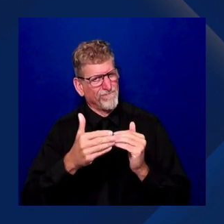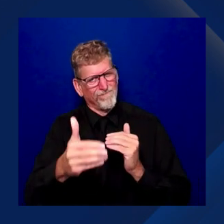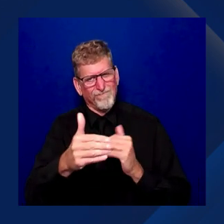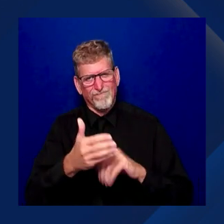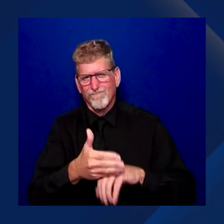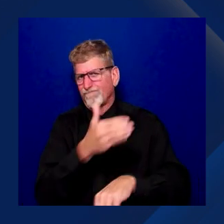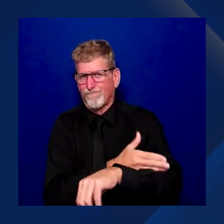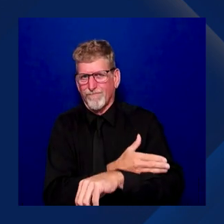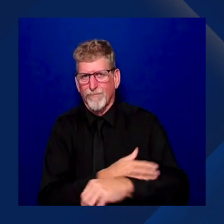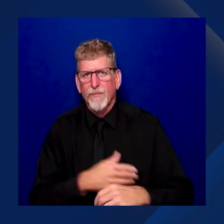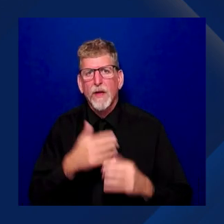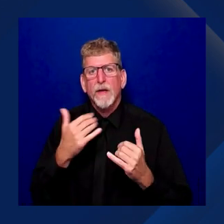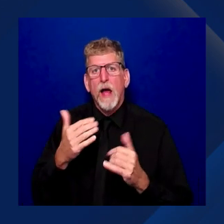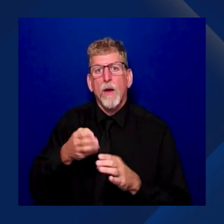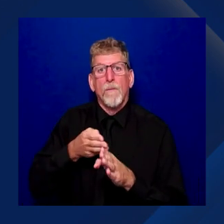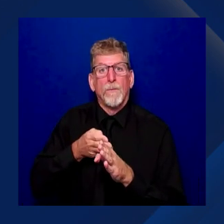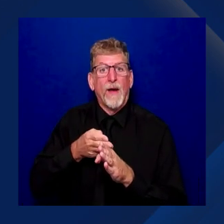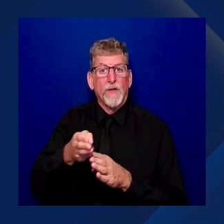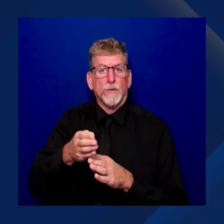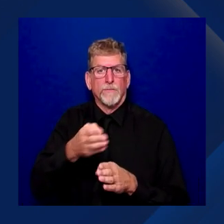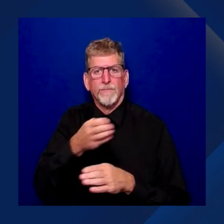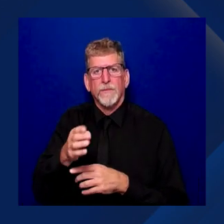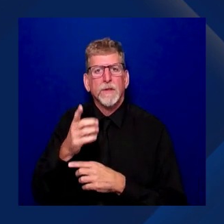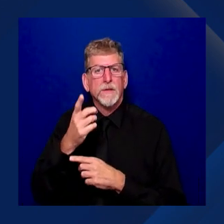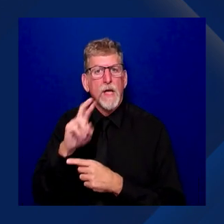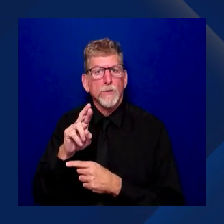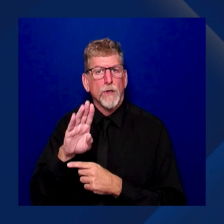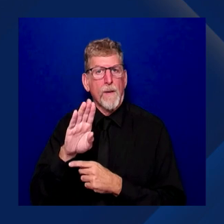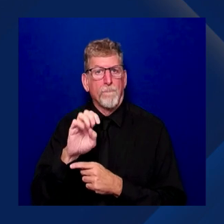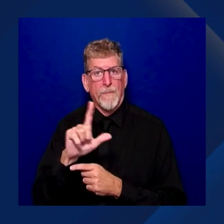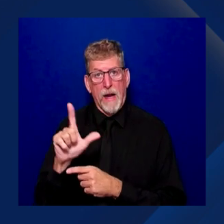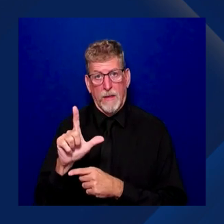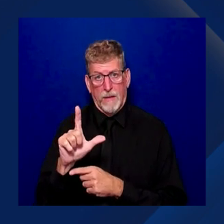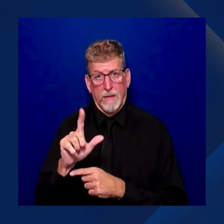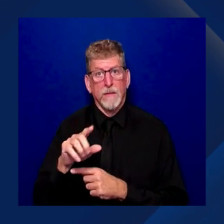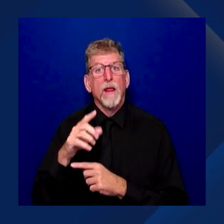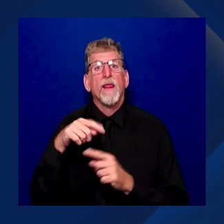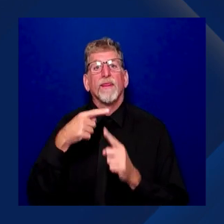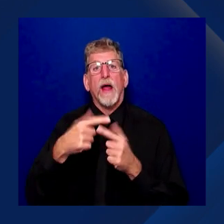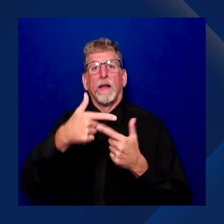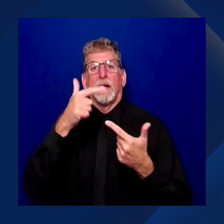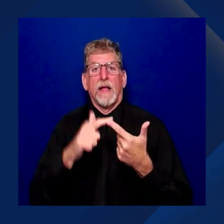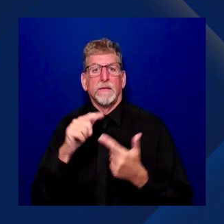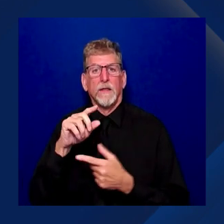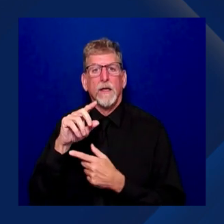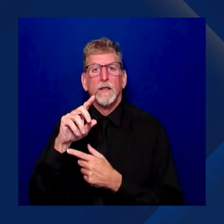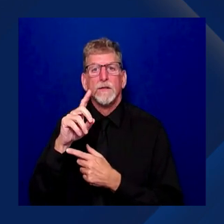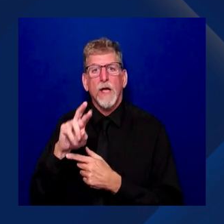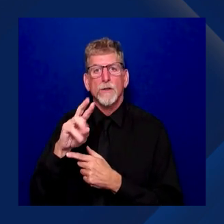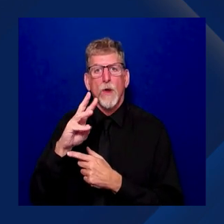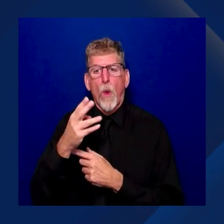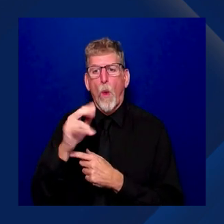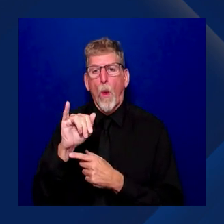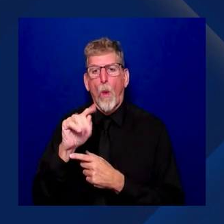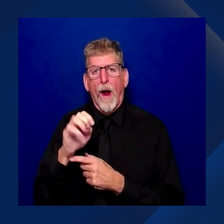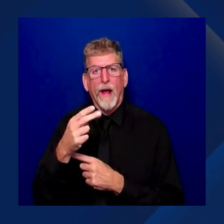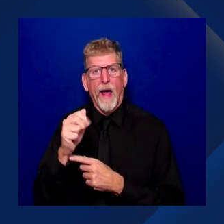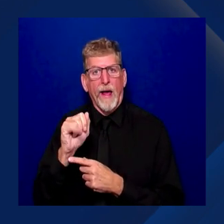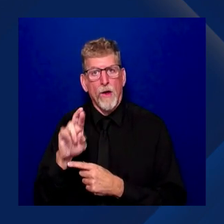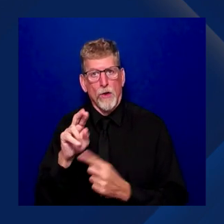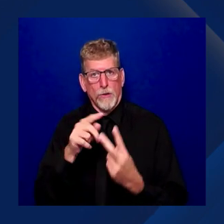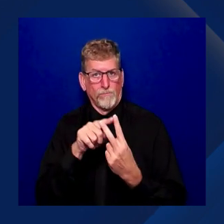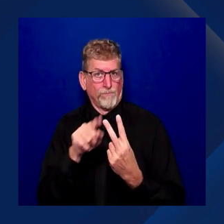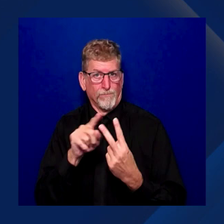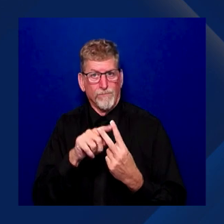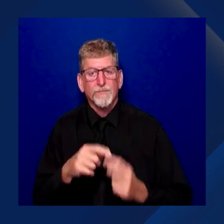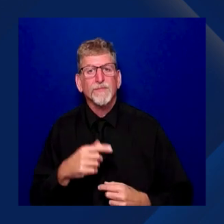you could tell your story a little bit, and then Dr. Whitehair will follow Dr. Bell. Thank you. Hi, everyone. Thank you so much